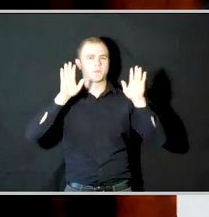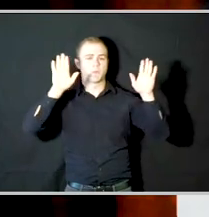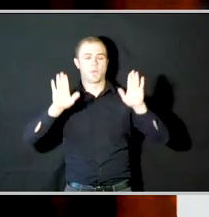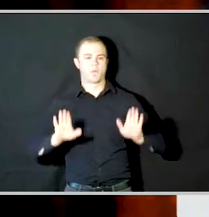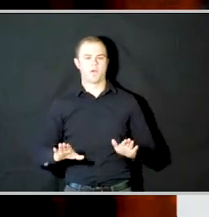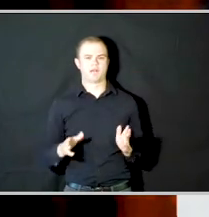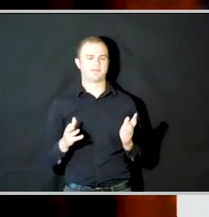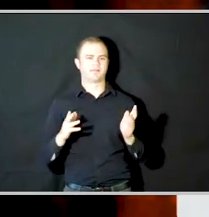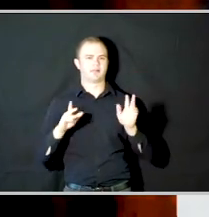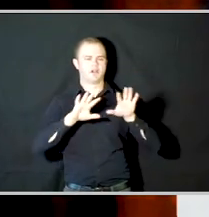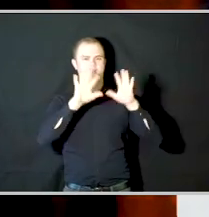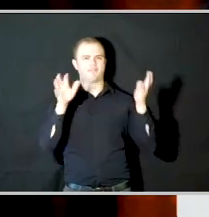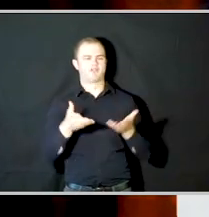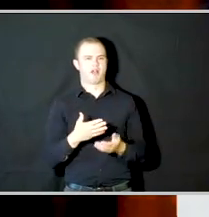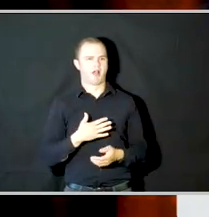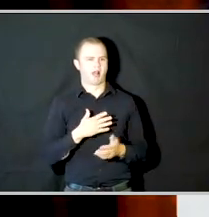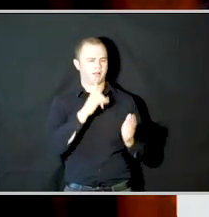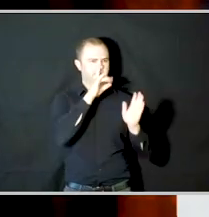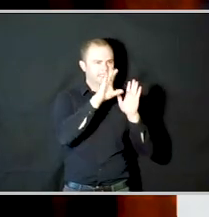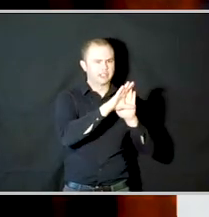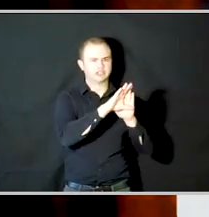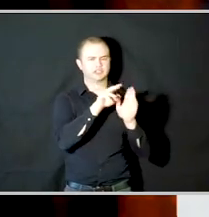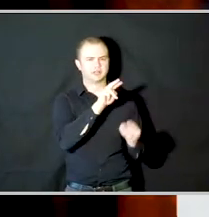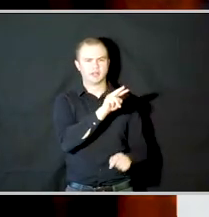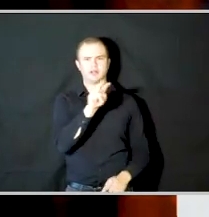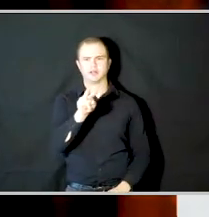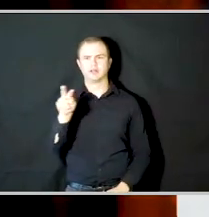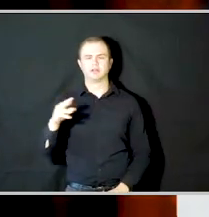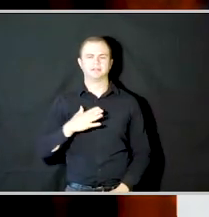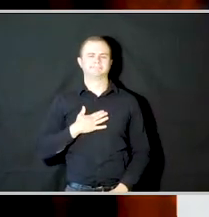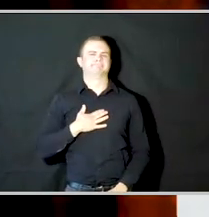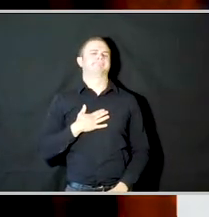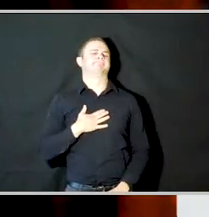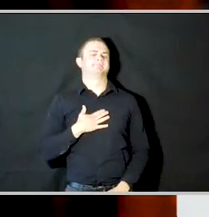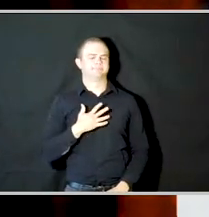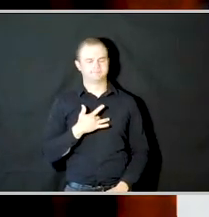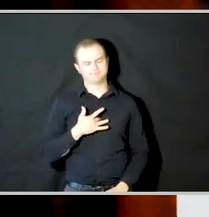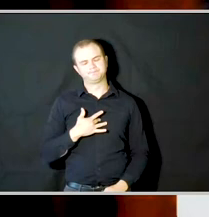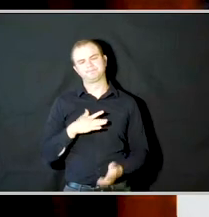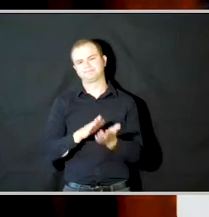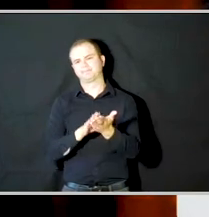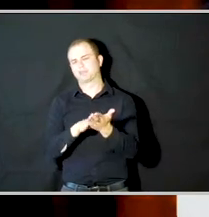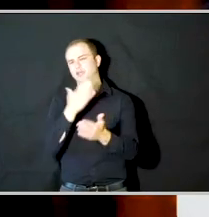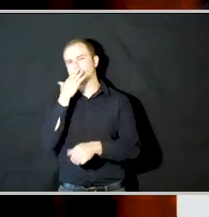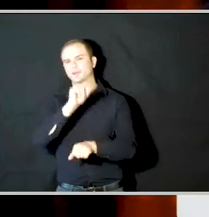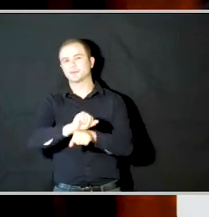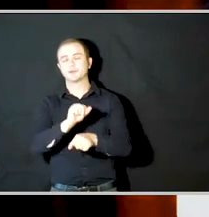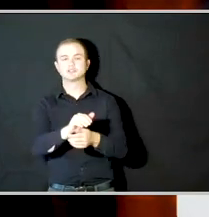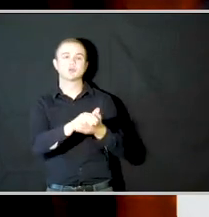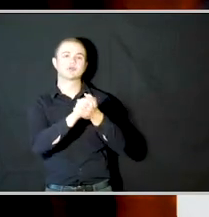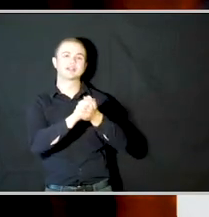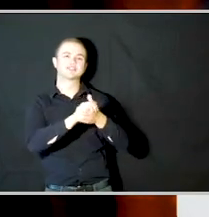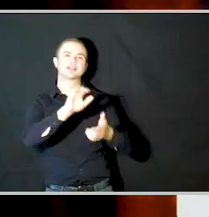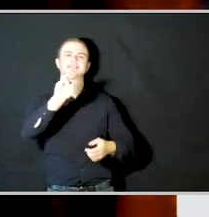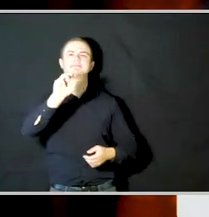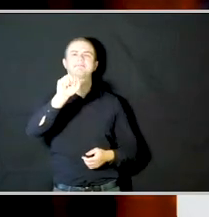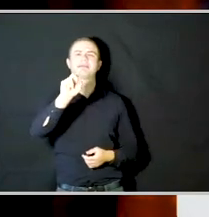overall. They were very touching. Very, very nice work. So congratulations to Madeline